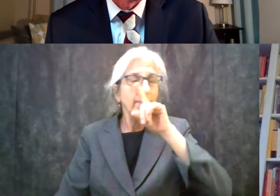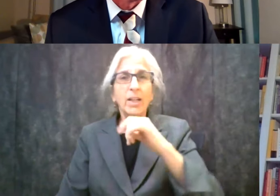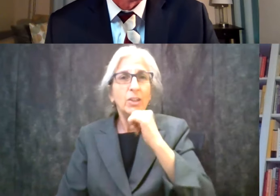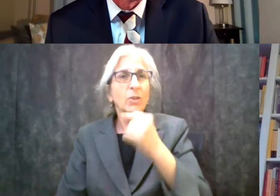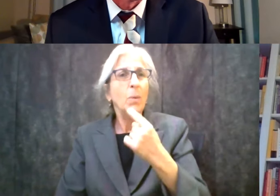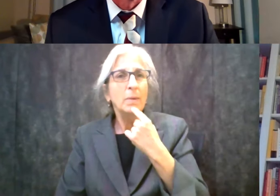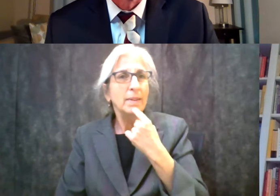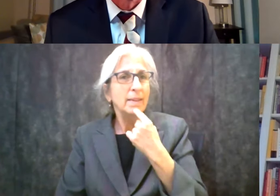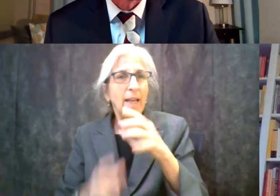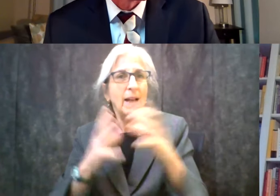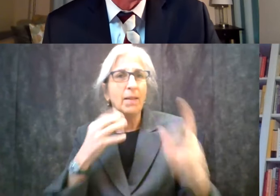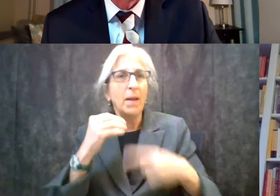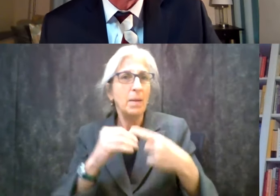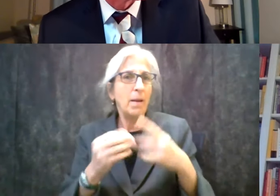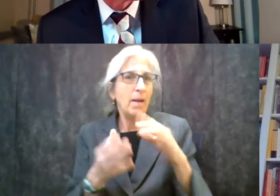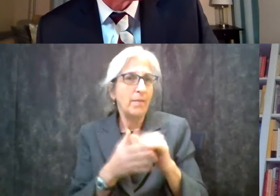that.